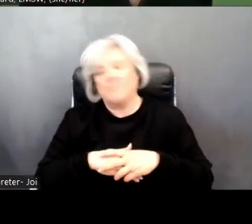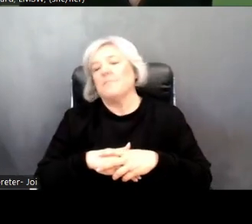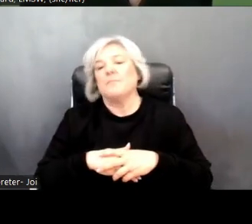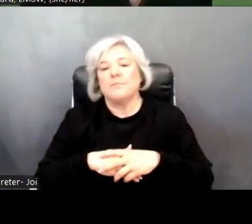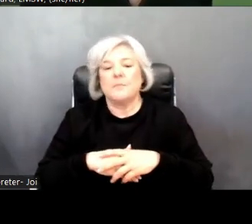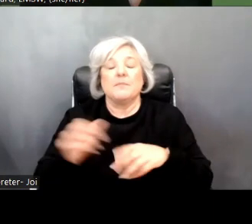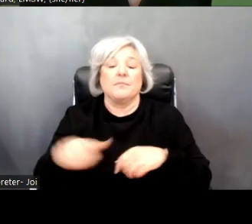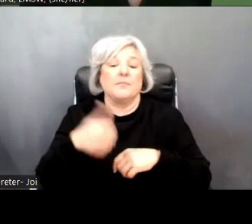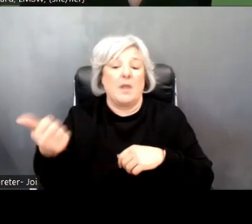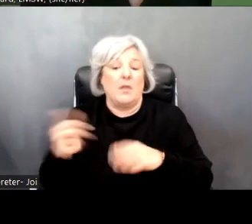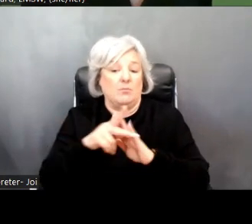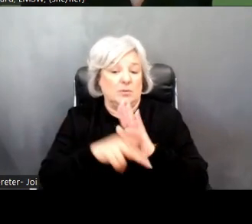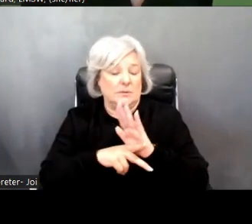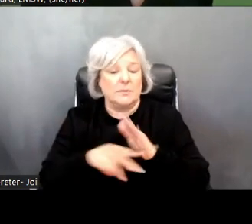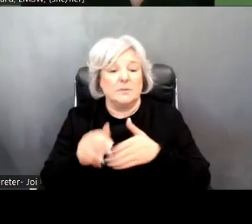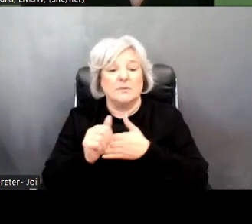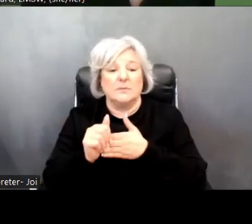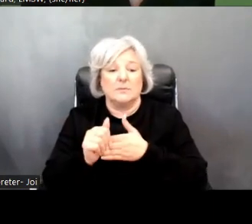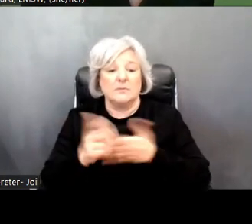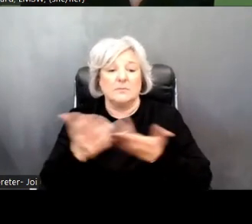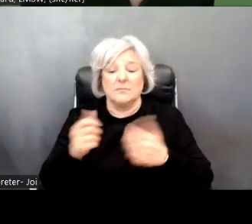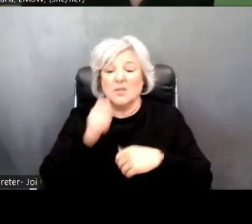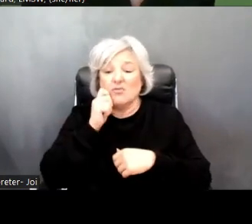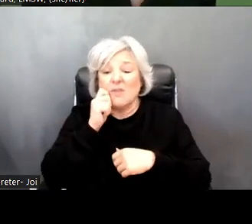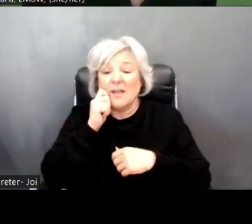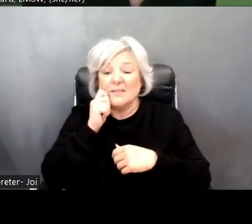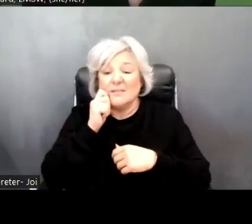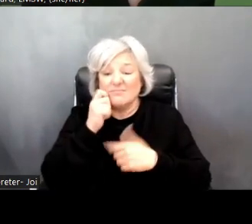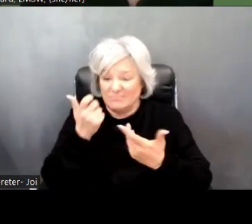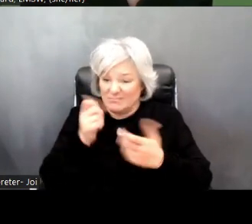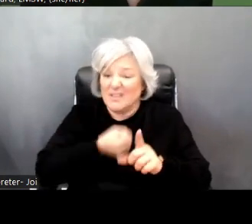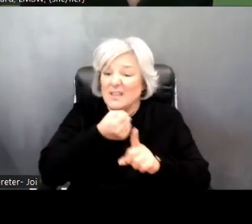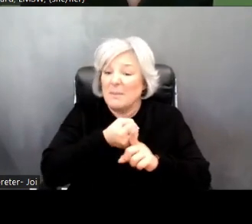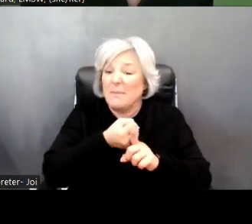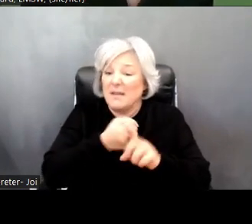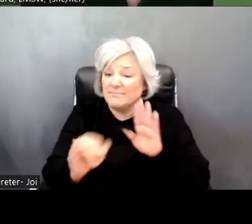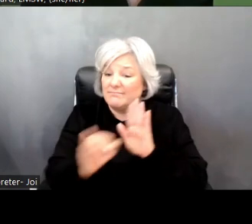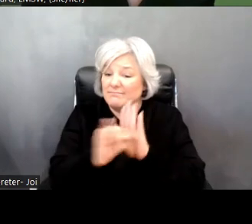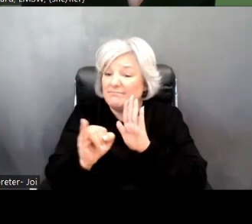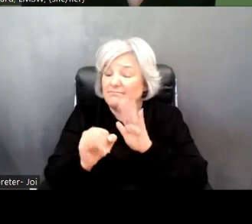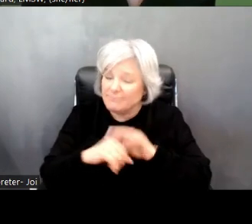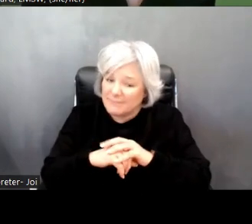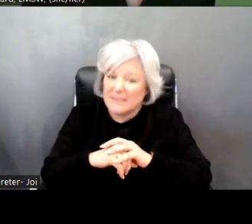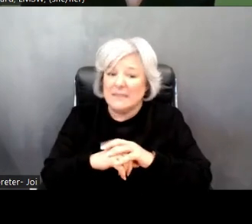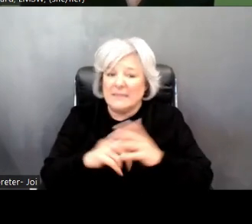Another of our guiding principles is race impacts identity and adjustment and serious emotional disturbance.